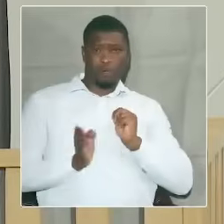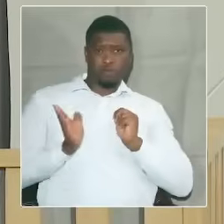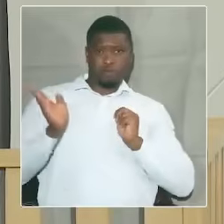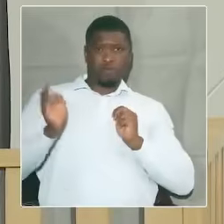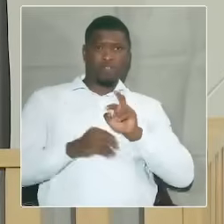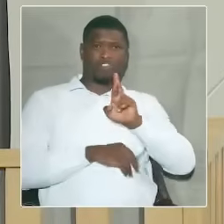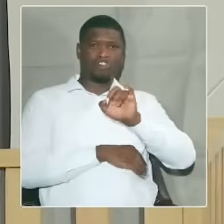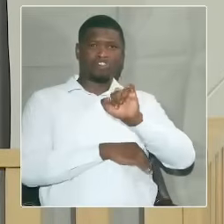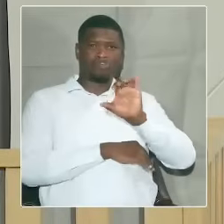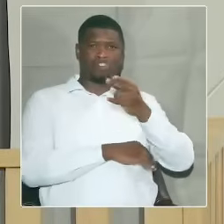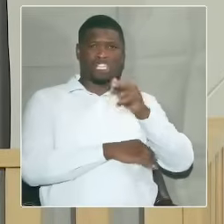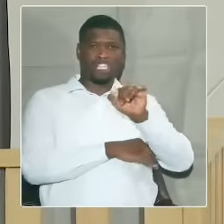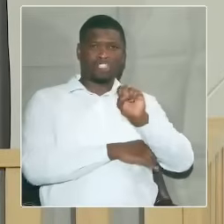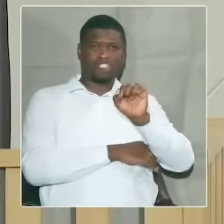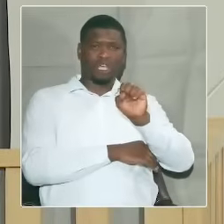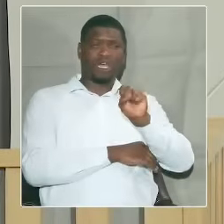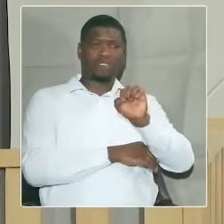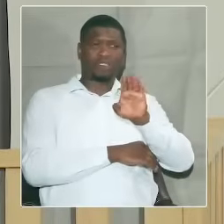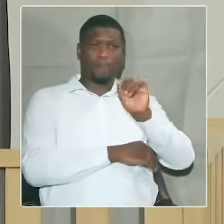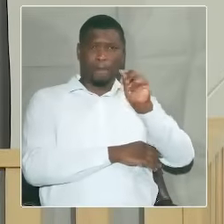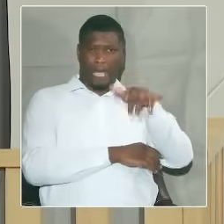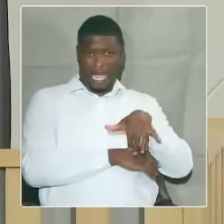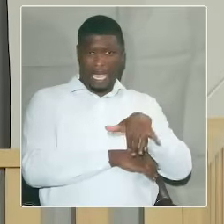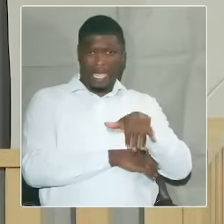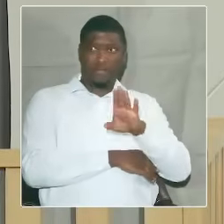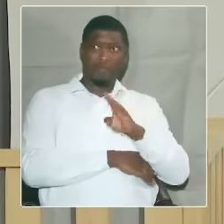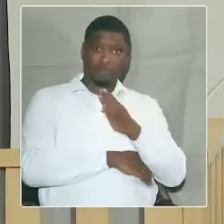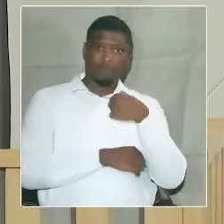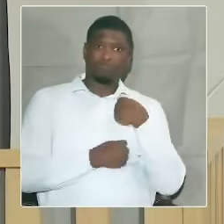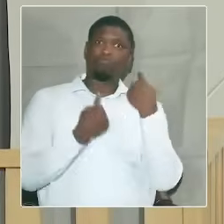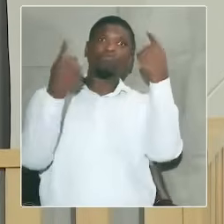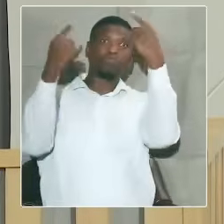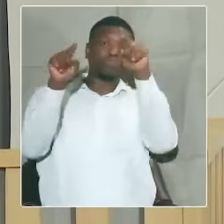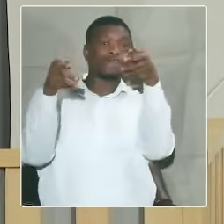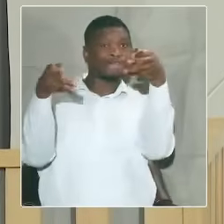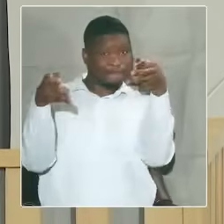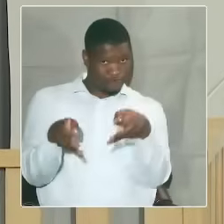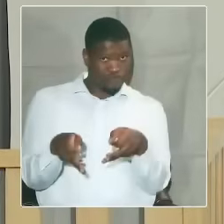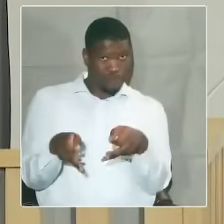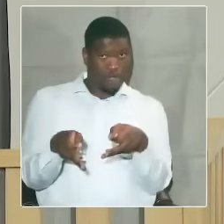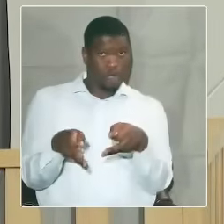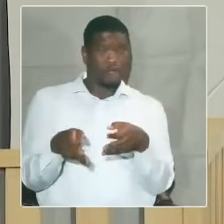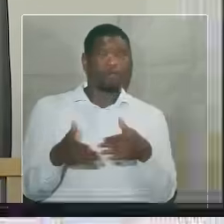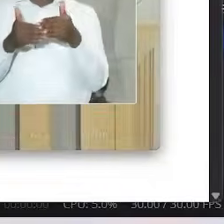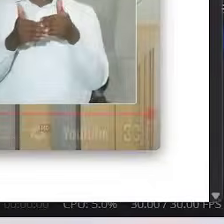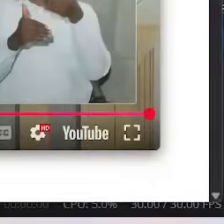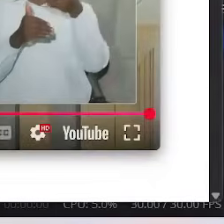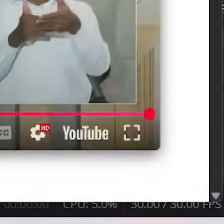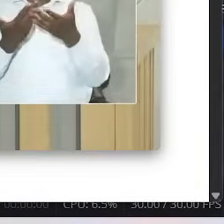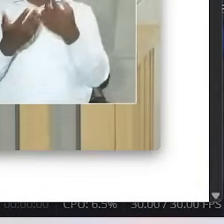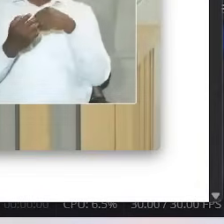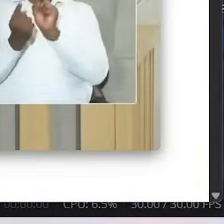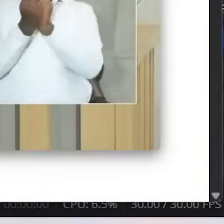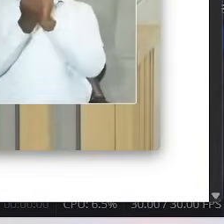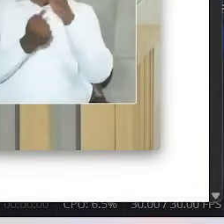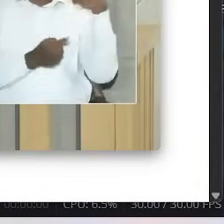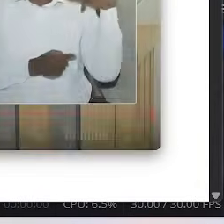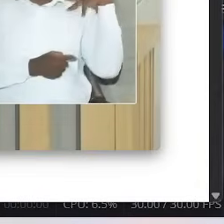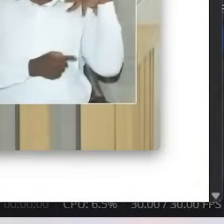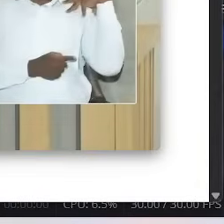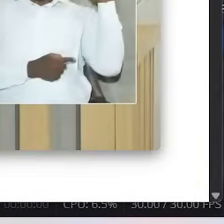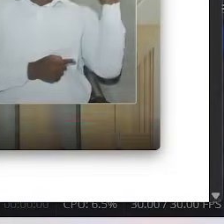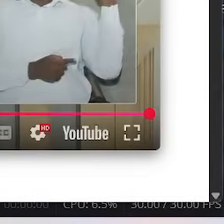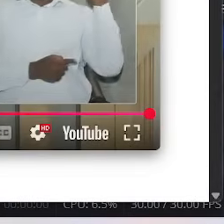Eskaweni, Richards Bay, with the Minister of Police. We had an opportunity